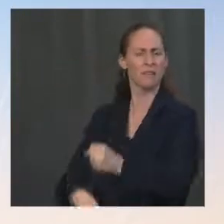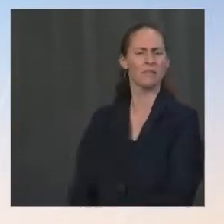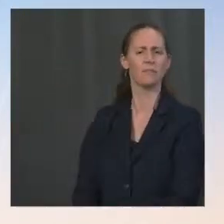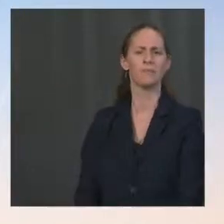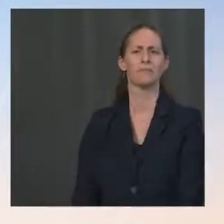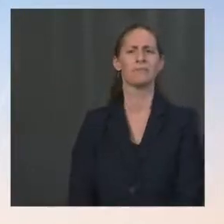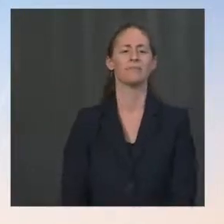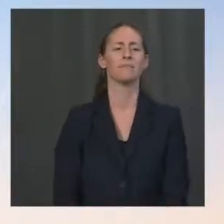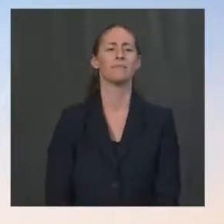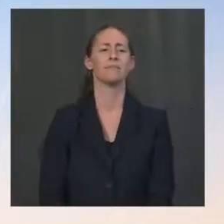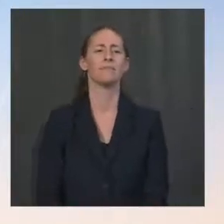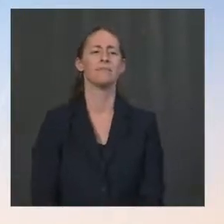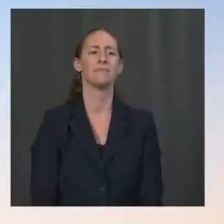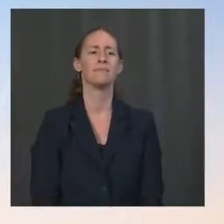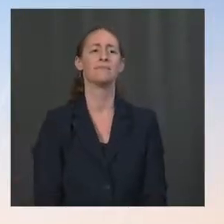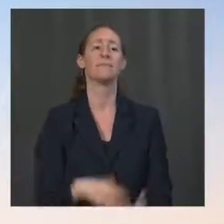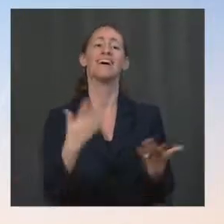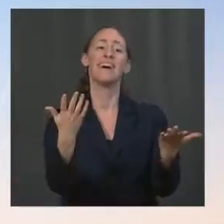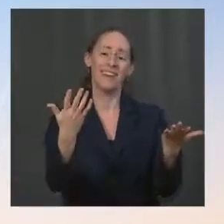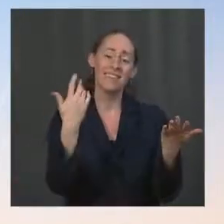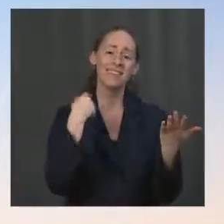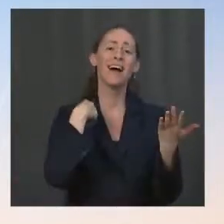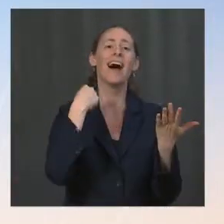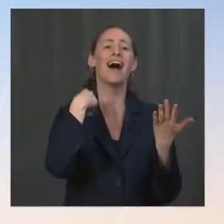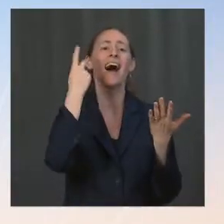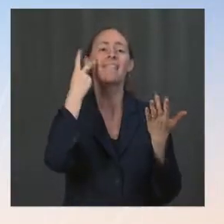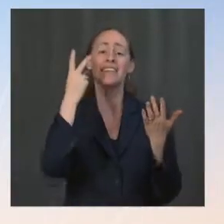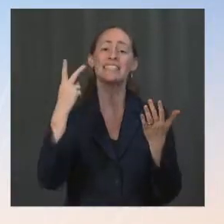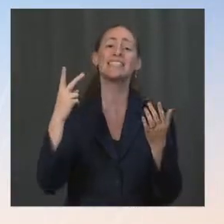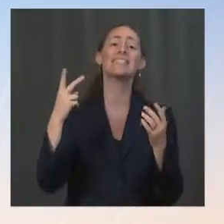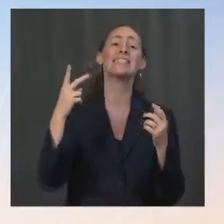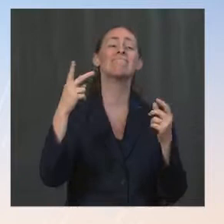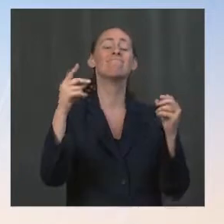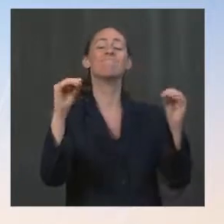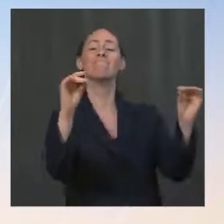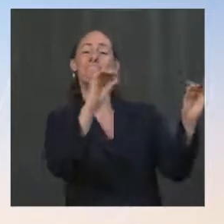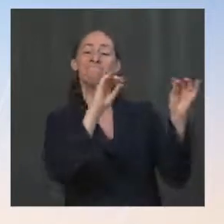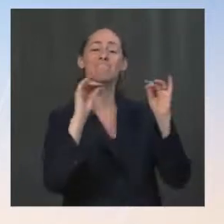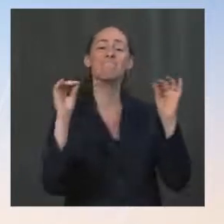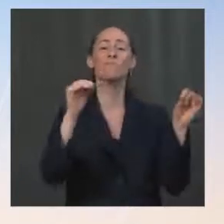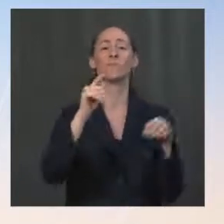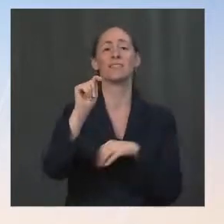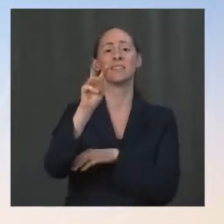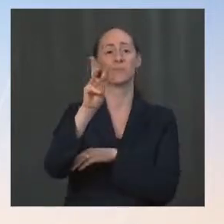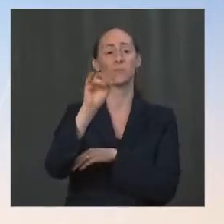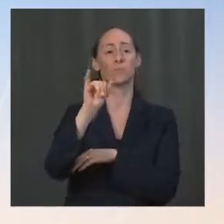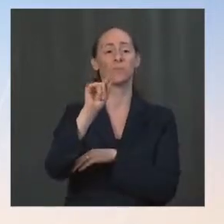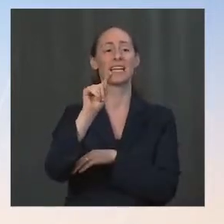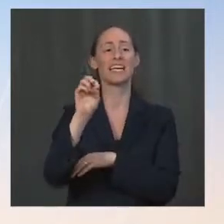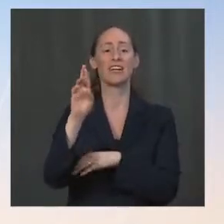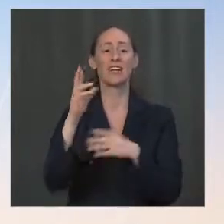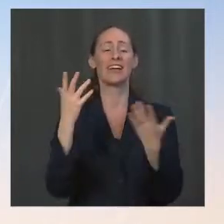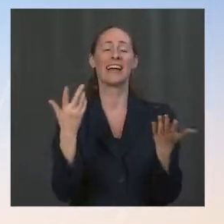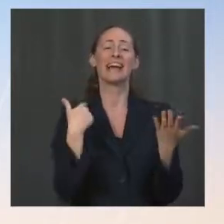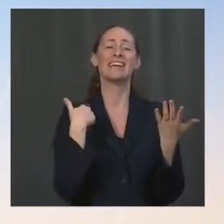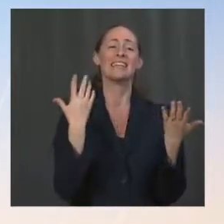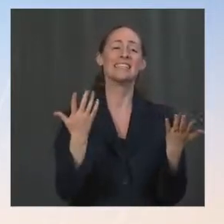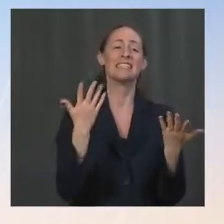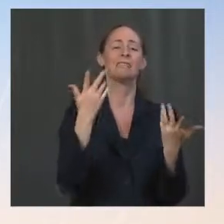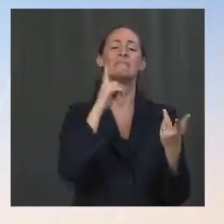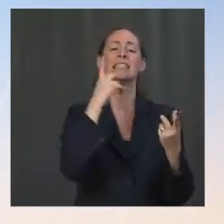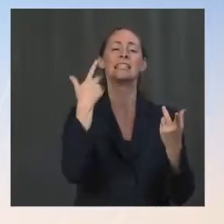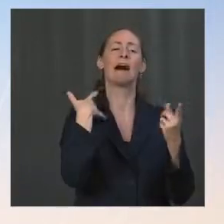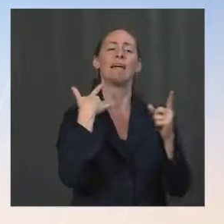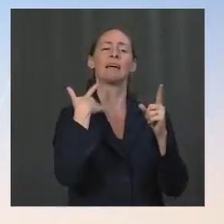this occur or be called for or be put out on Twitter, the backdrop here is the U.S. men and women of